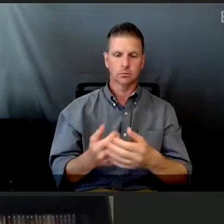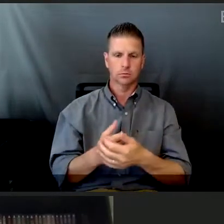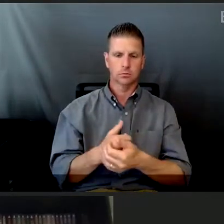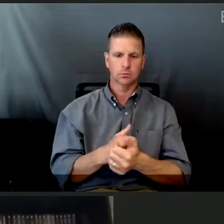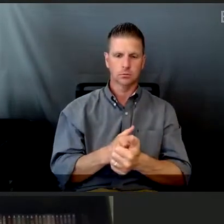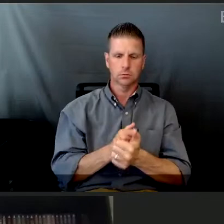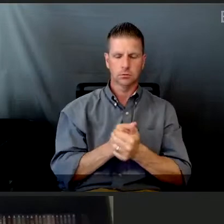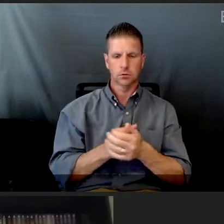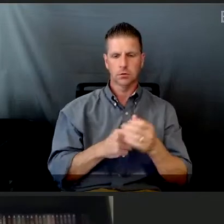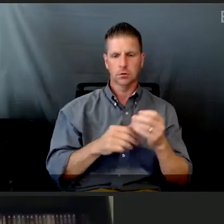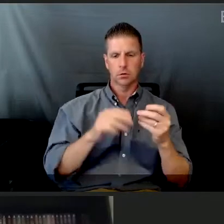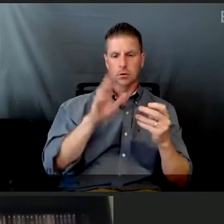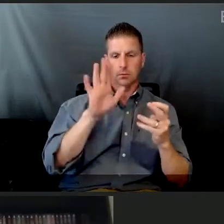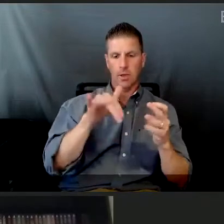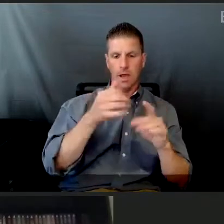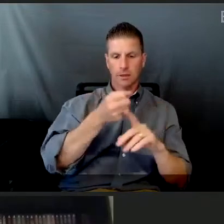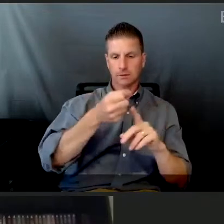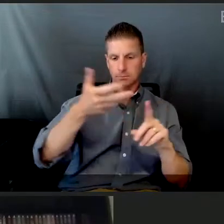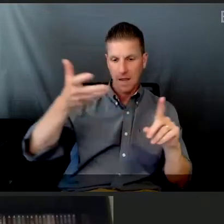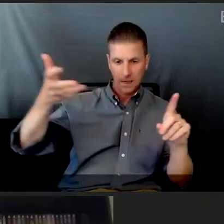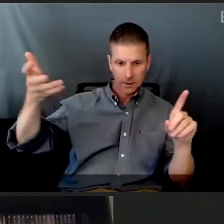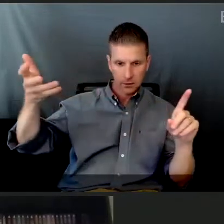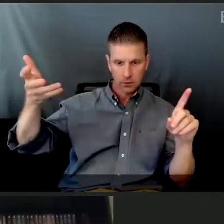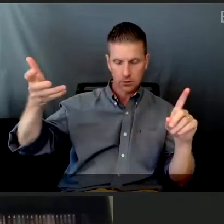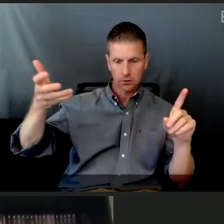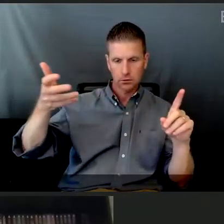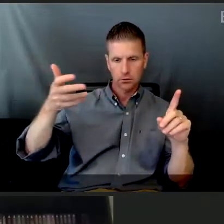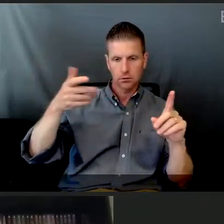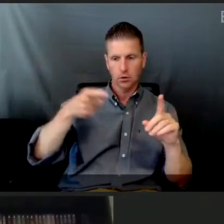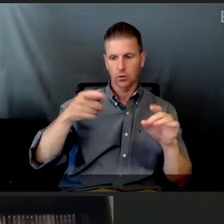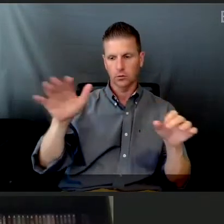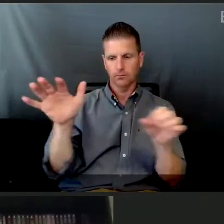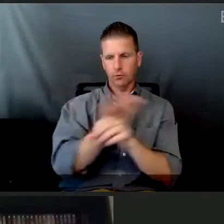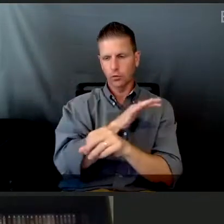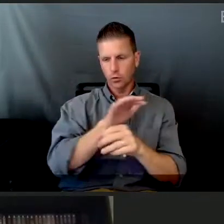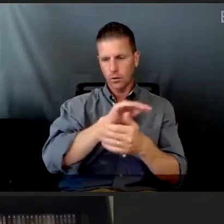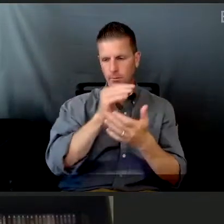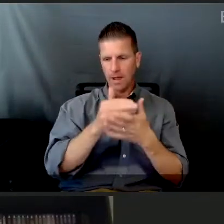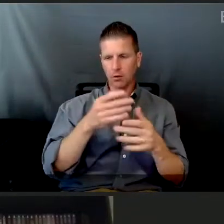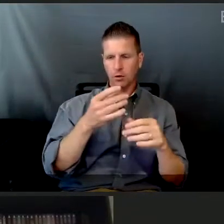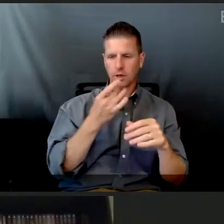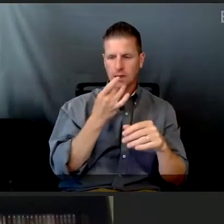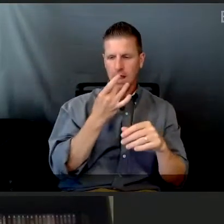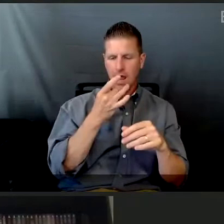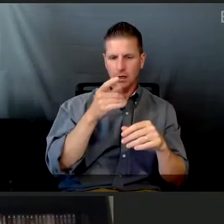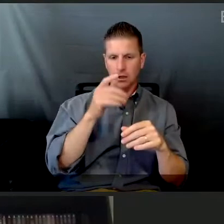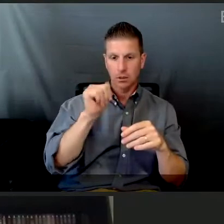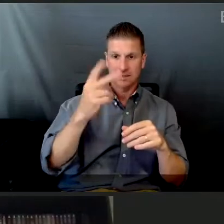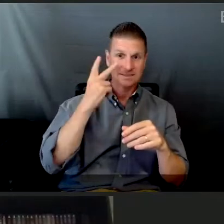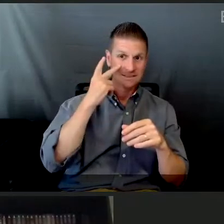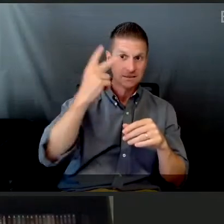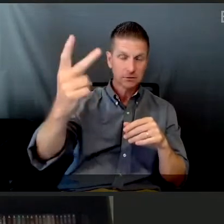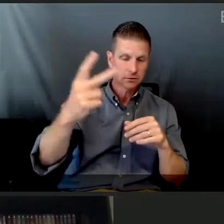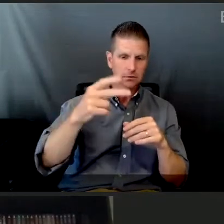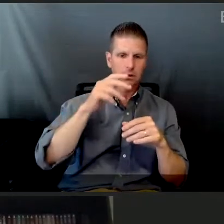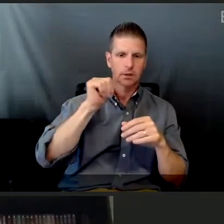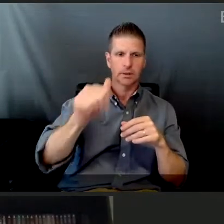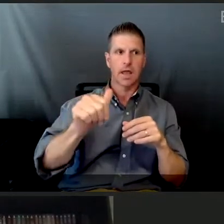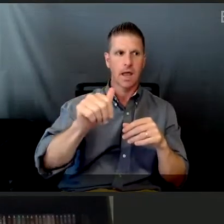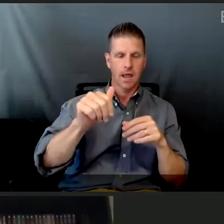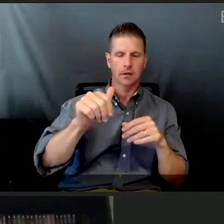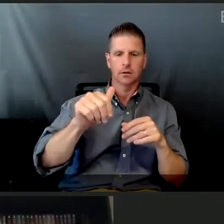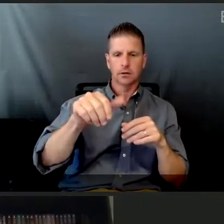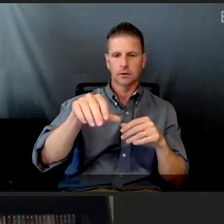And by expanding the full amount of light that we can see, we're able to detect,